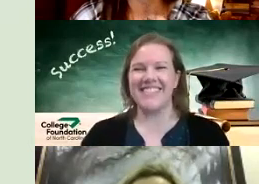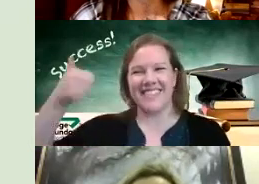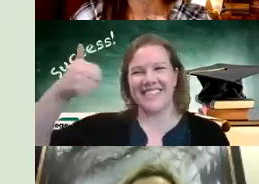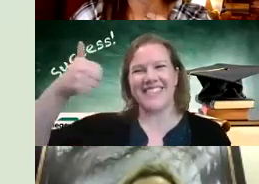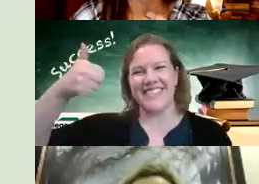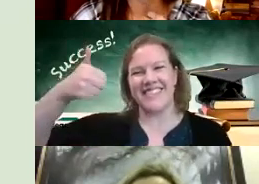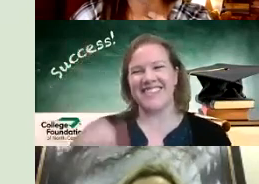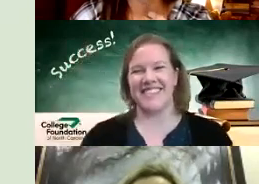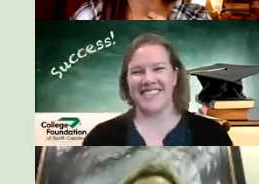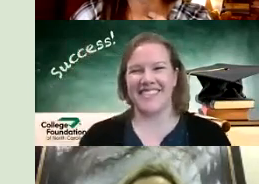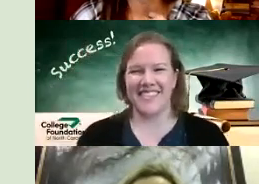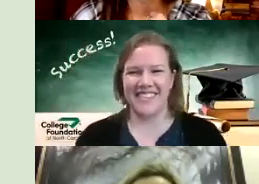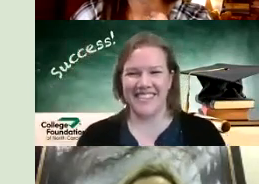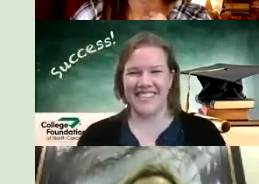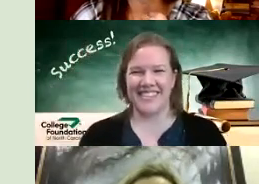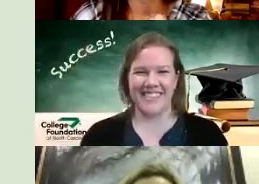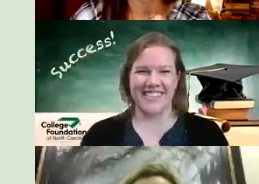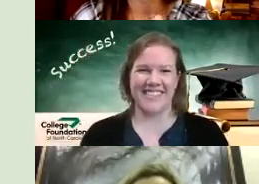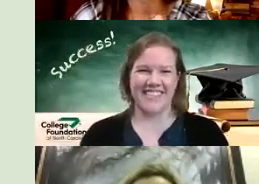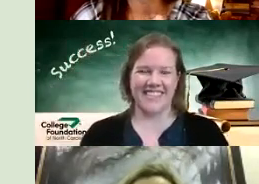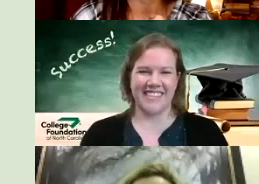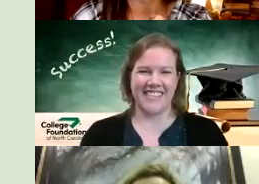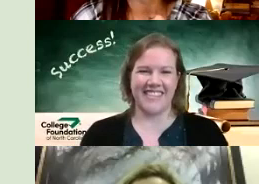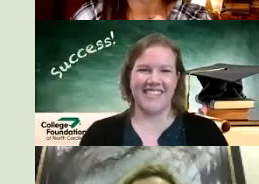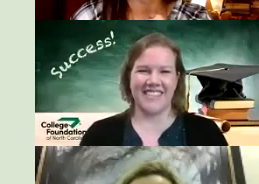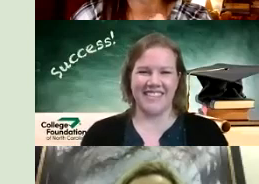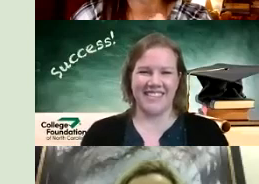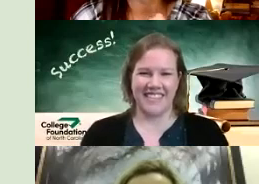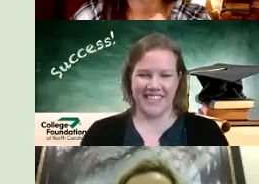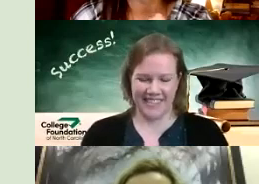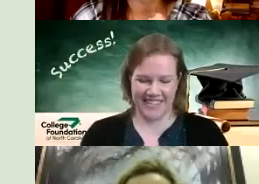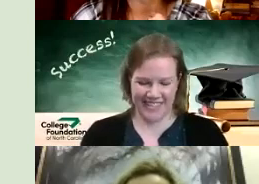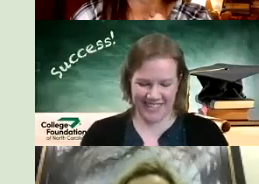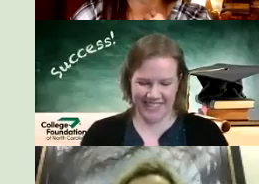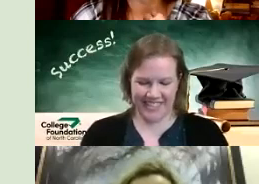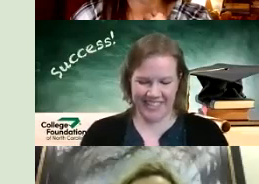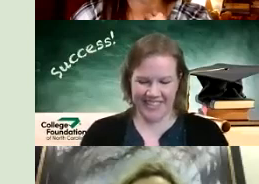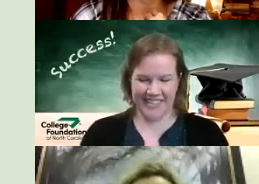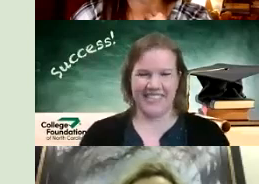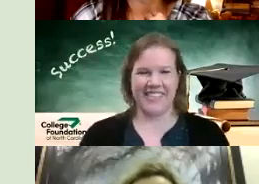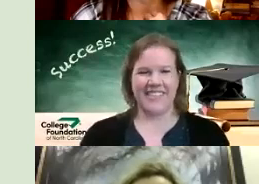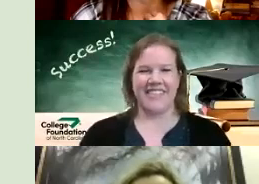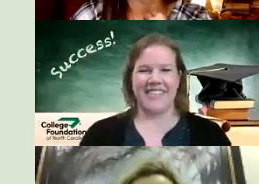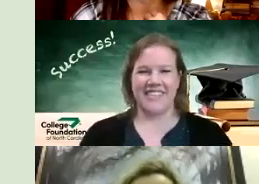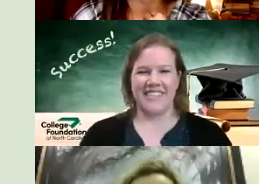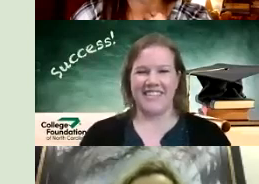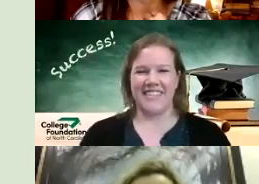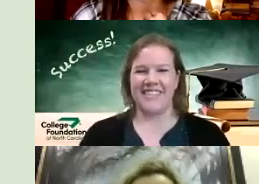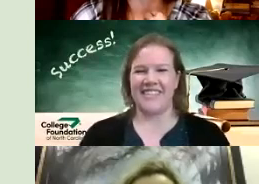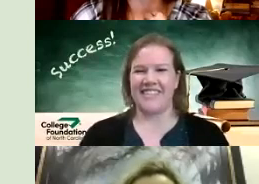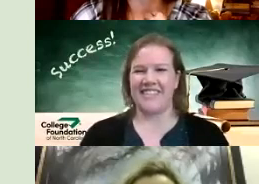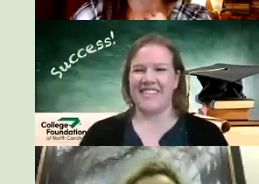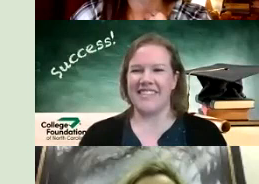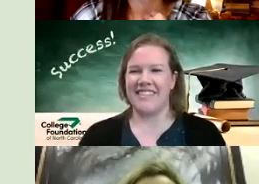for you, her email. We also have with CFNC, they have a general information email, which is listed there. And